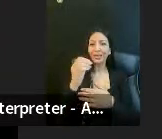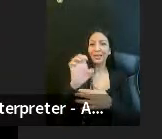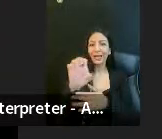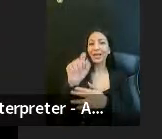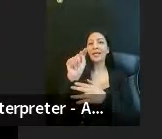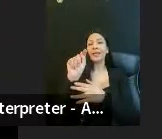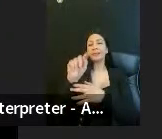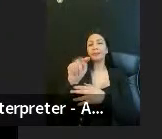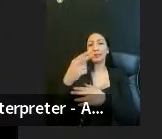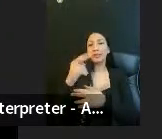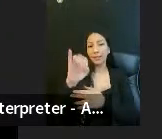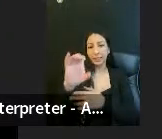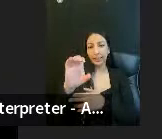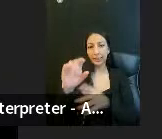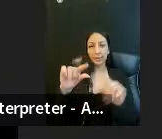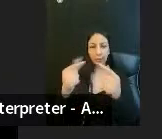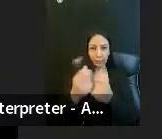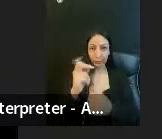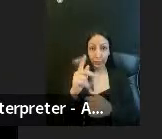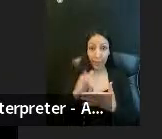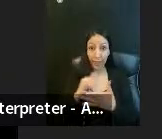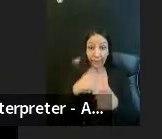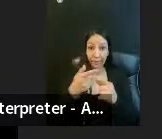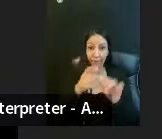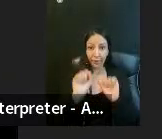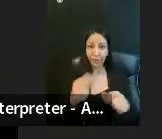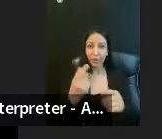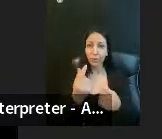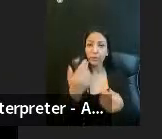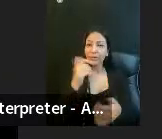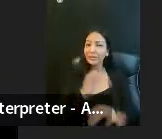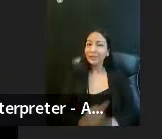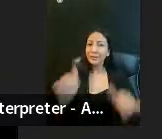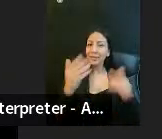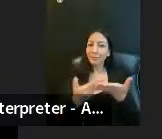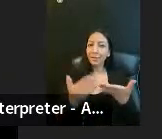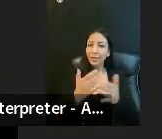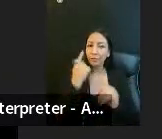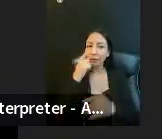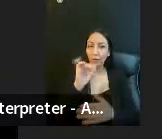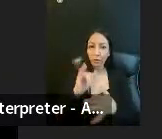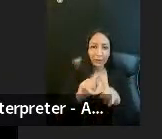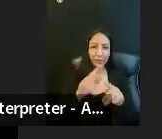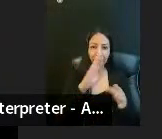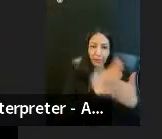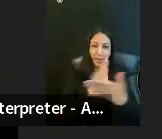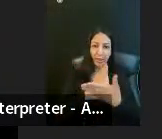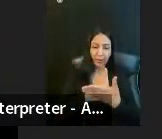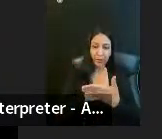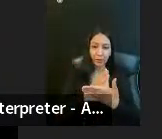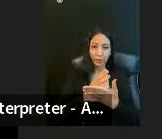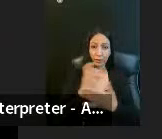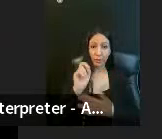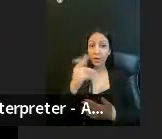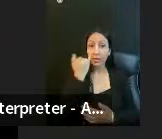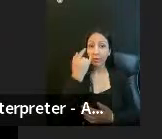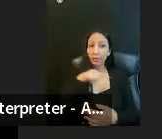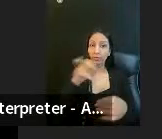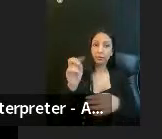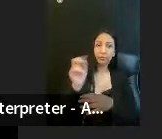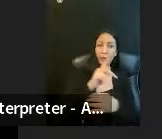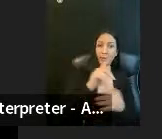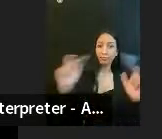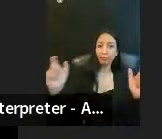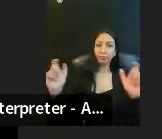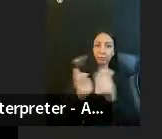groups. And then you can do the same thing for the different categories. So if we go back and